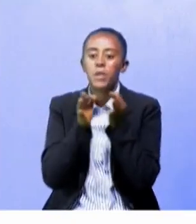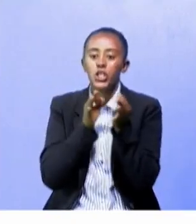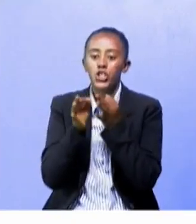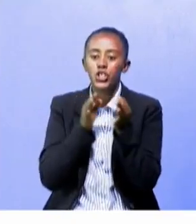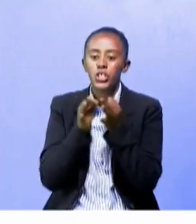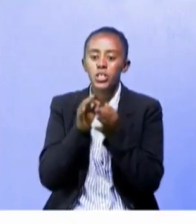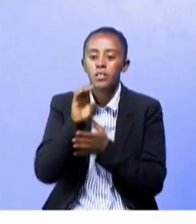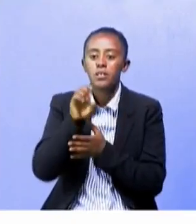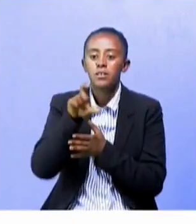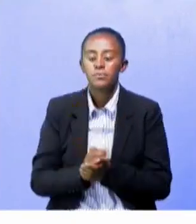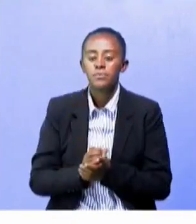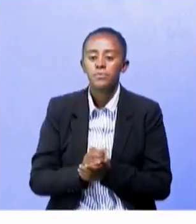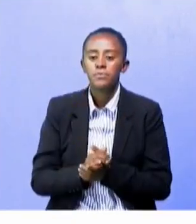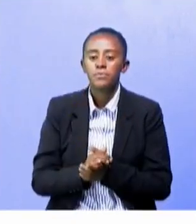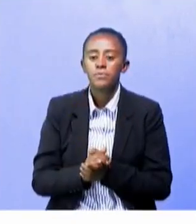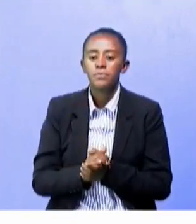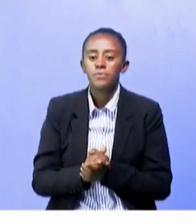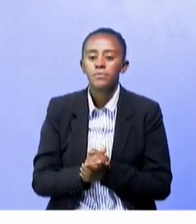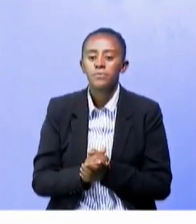expressions